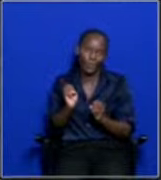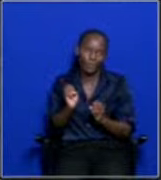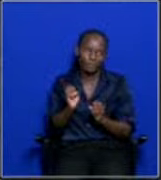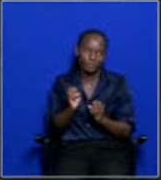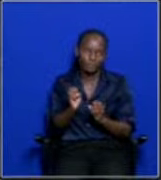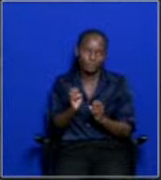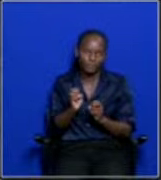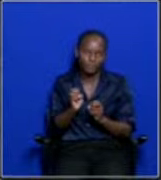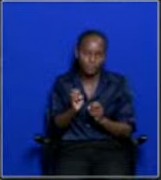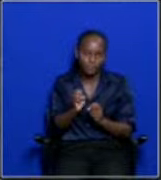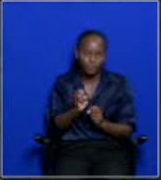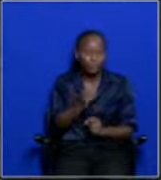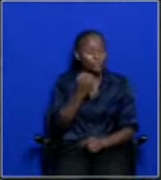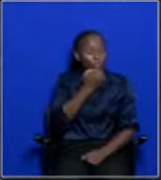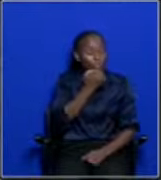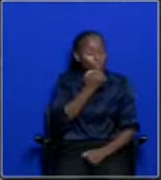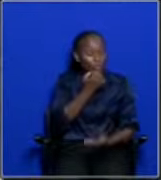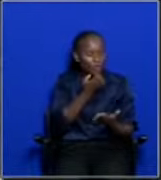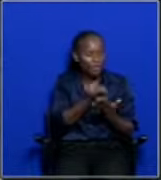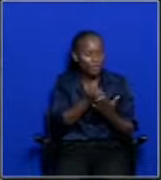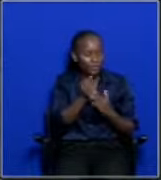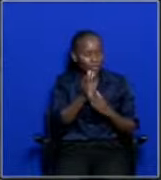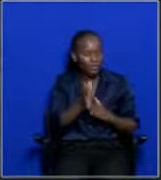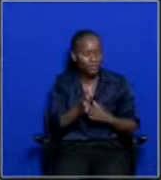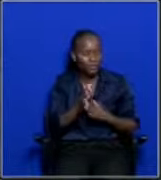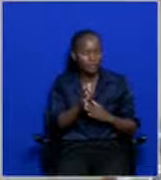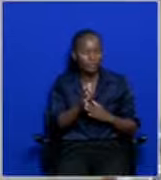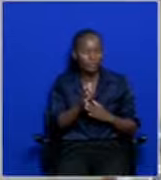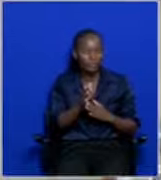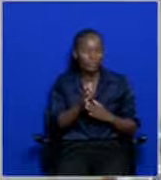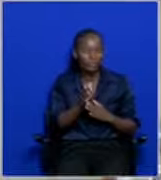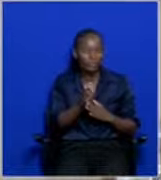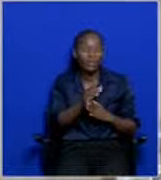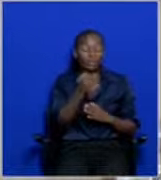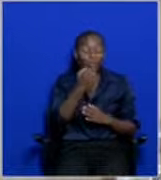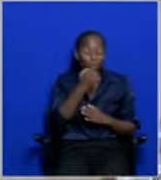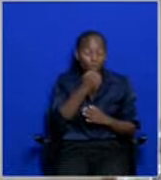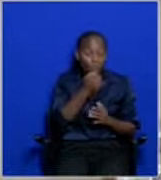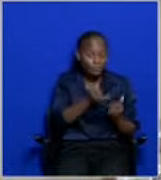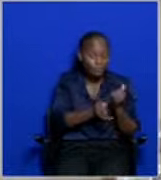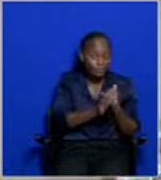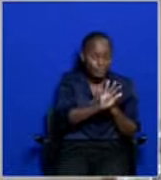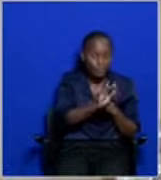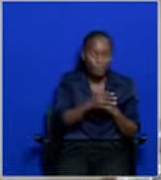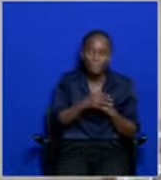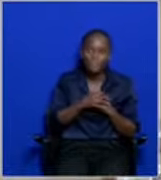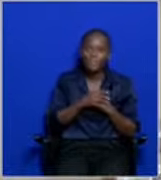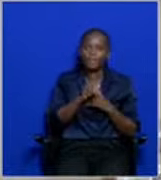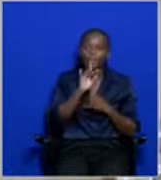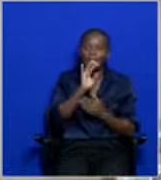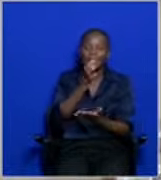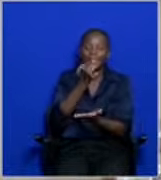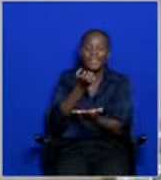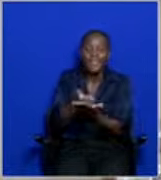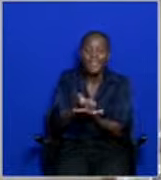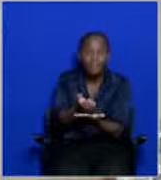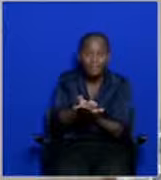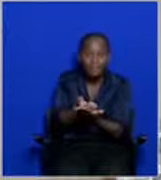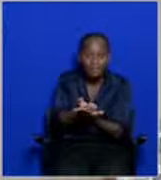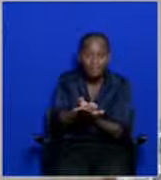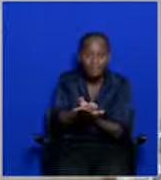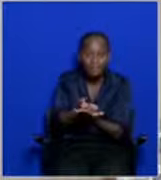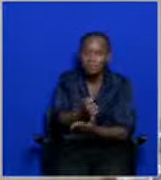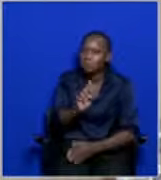may, perhaps I misspoke. It wasn't so much that it's evidence of, EMPD having